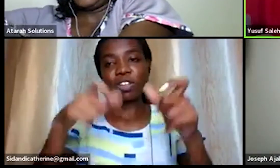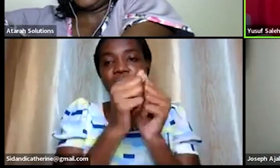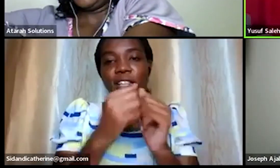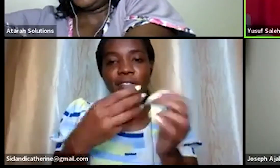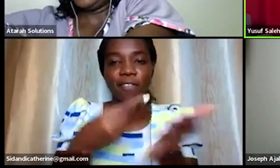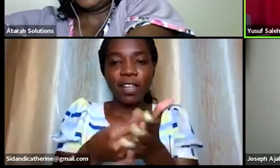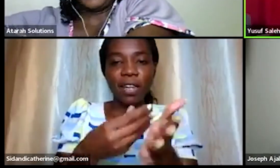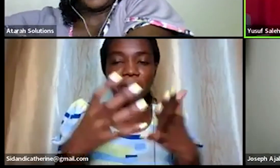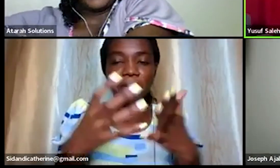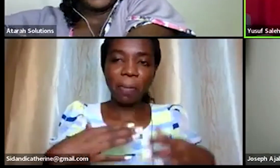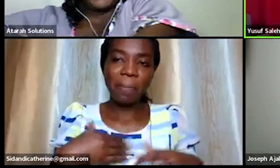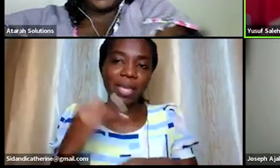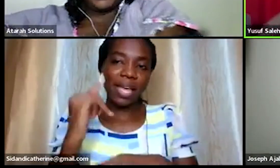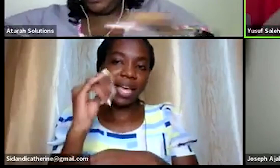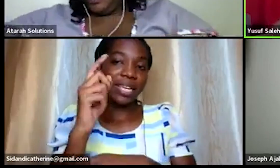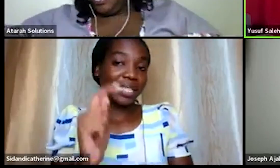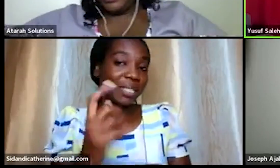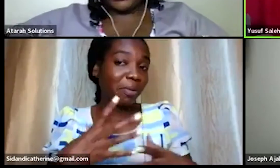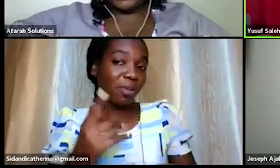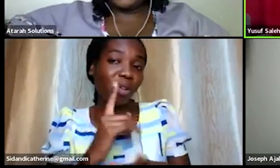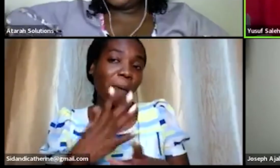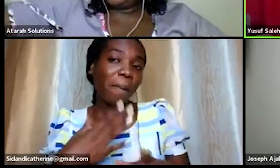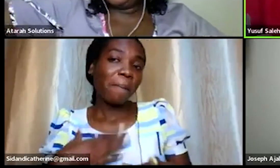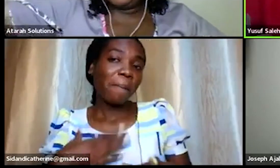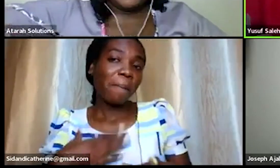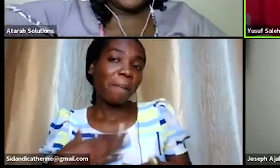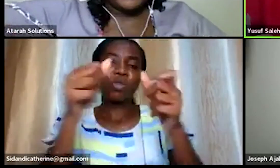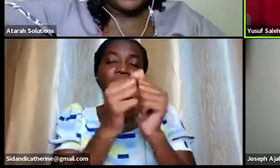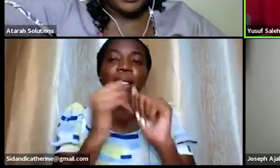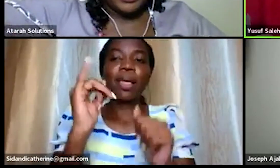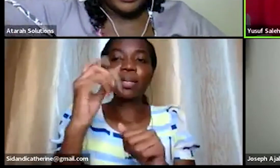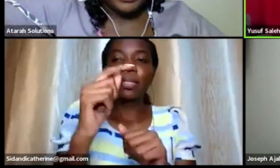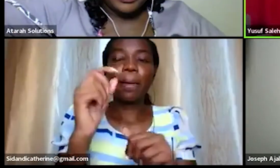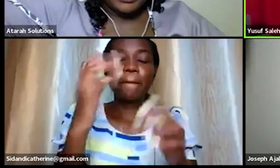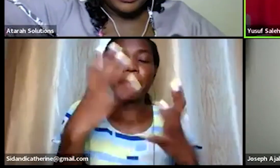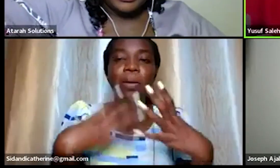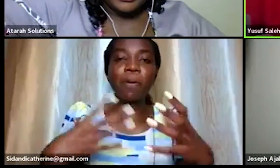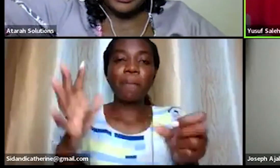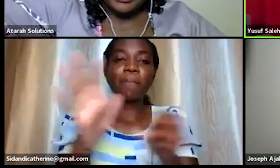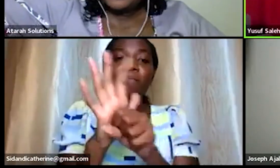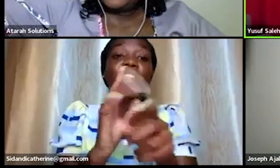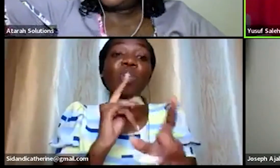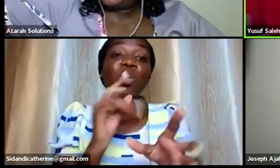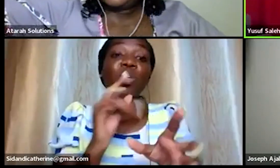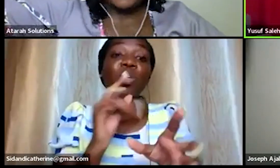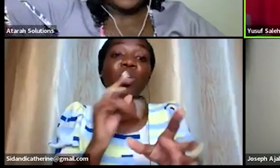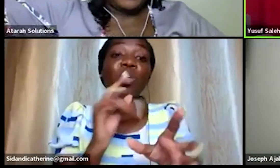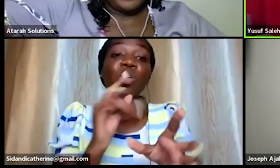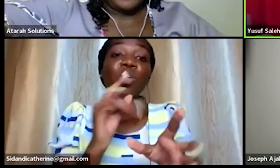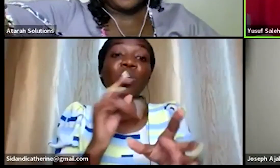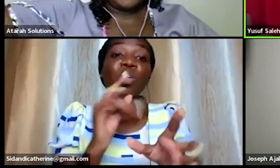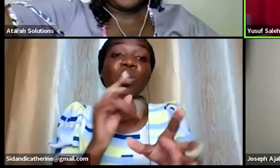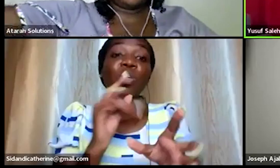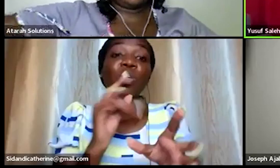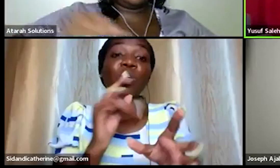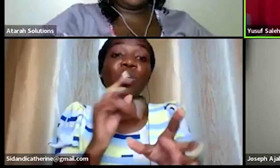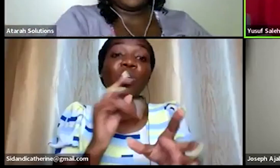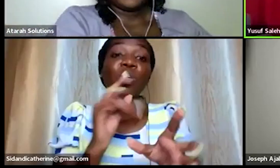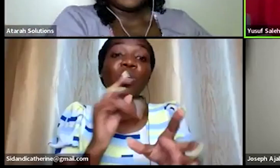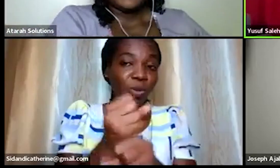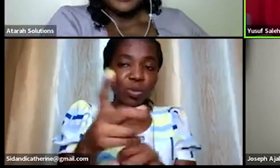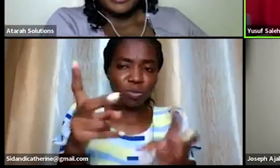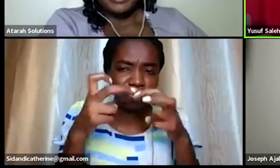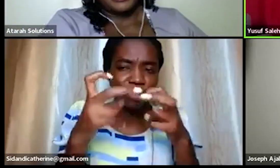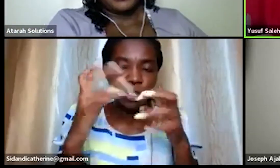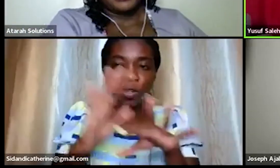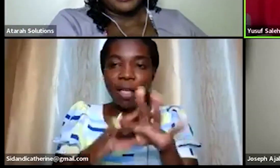an IT person, I hang out with the IT people alone. You see, you'll not learn, you'll not grow, you'll not see the good things from the other side.